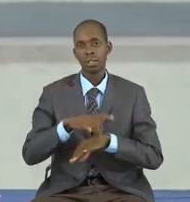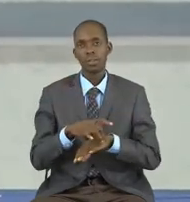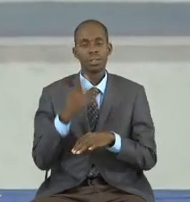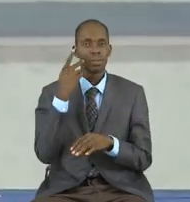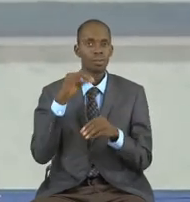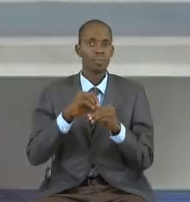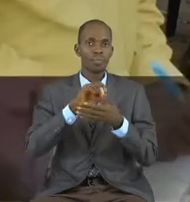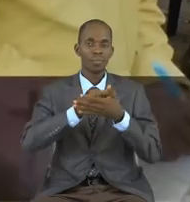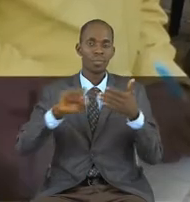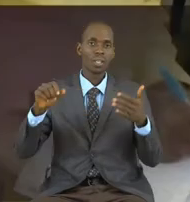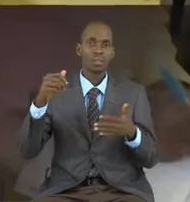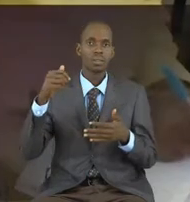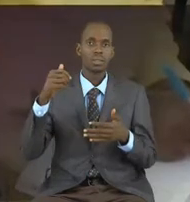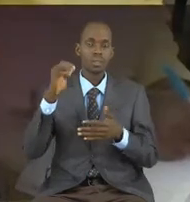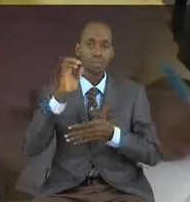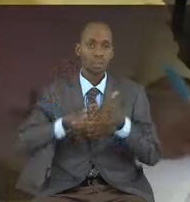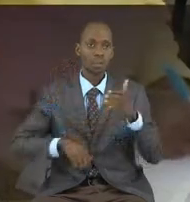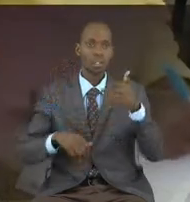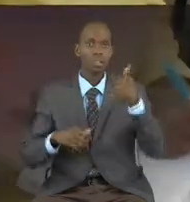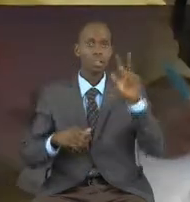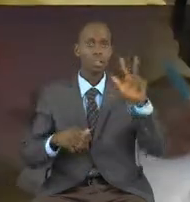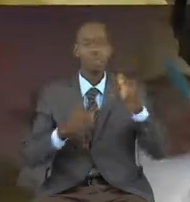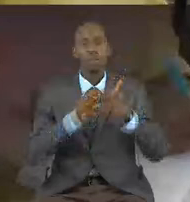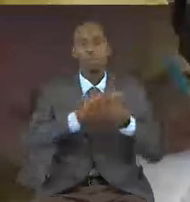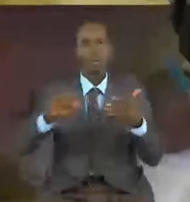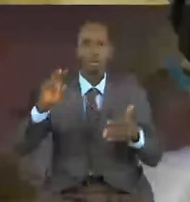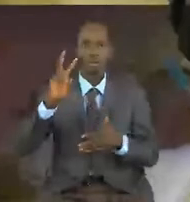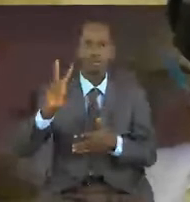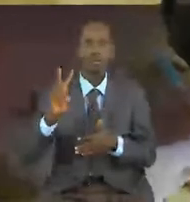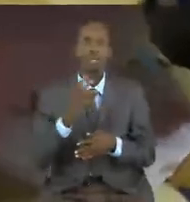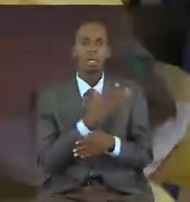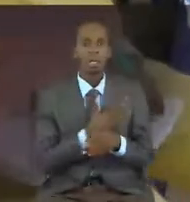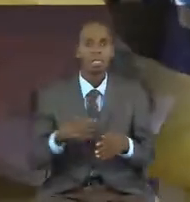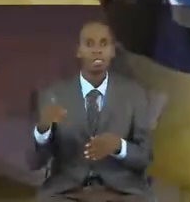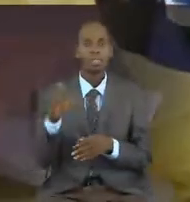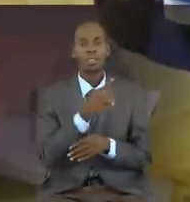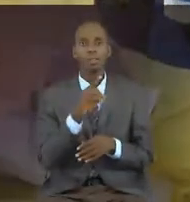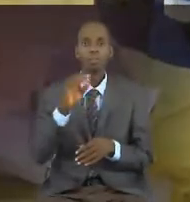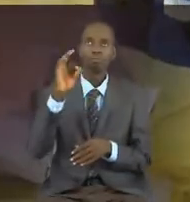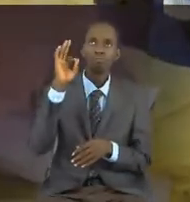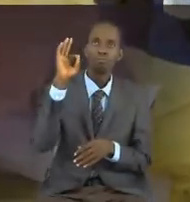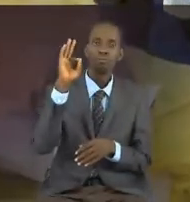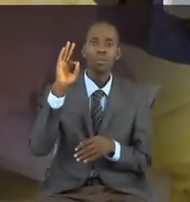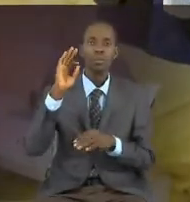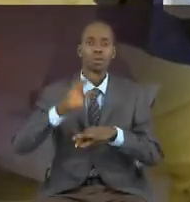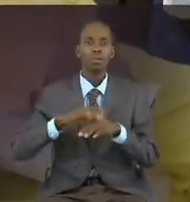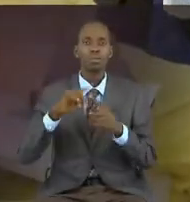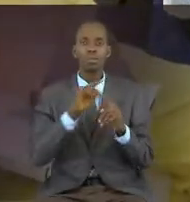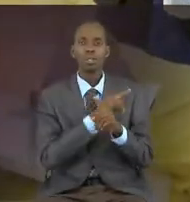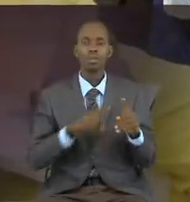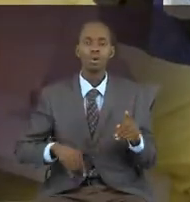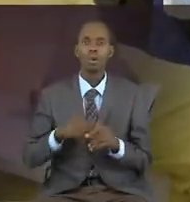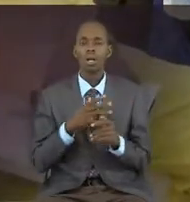reading from verse 2. It says, and they ministered, as they ministered to the Lord and fasted, the